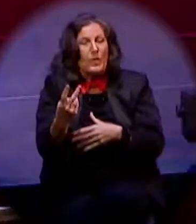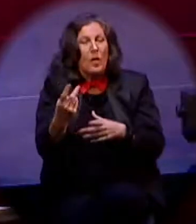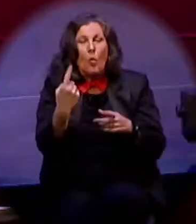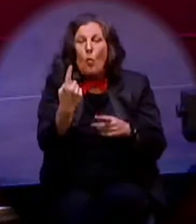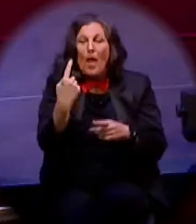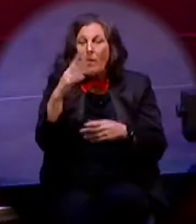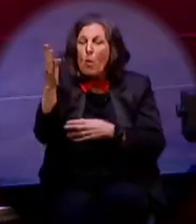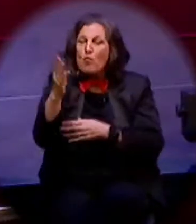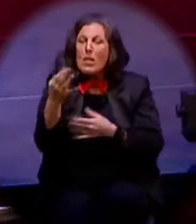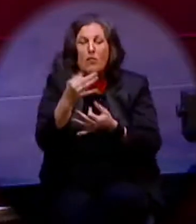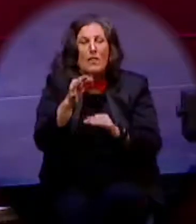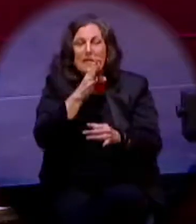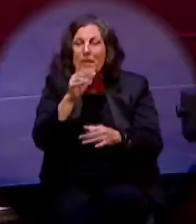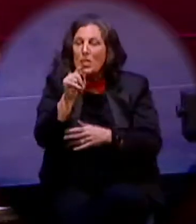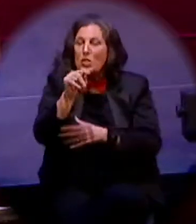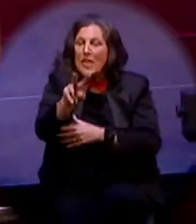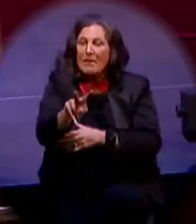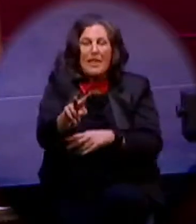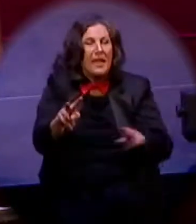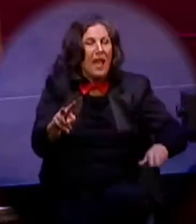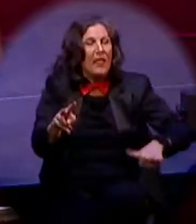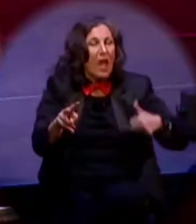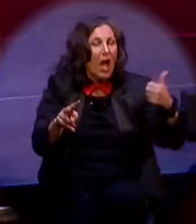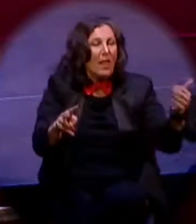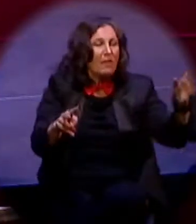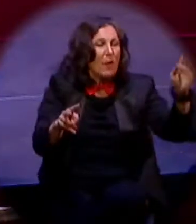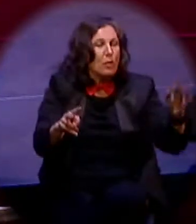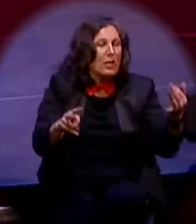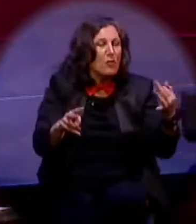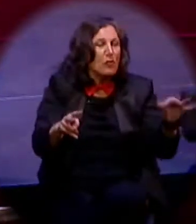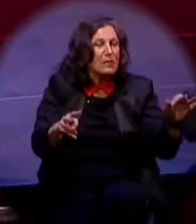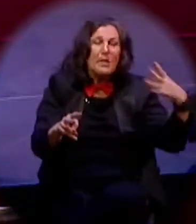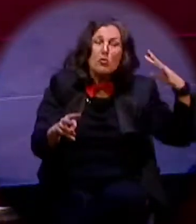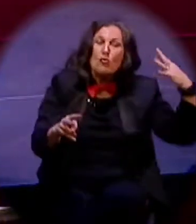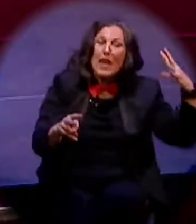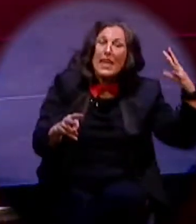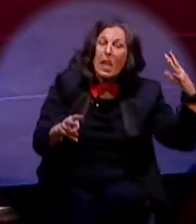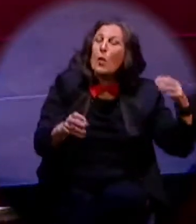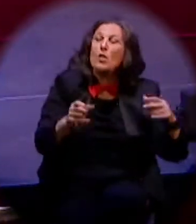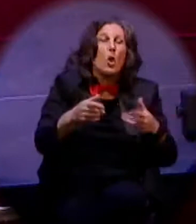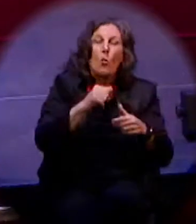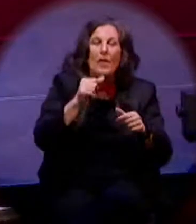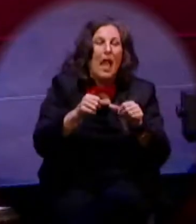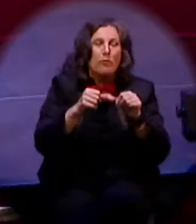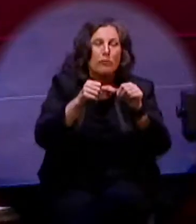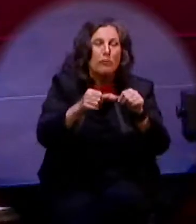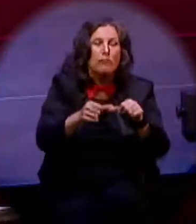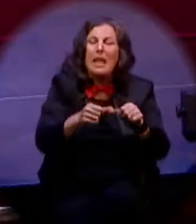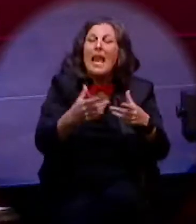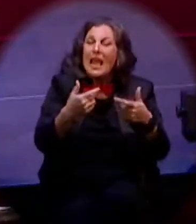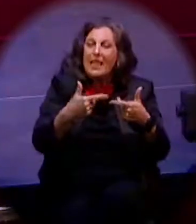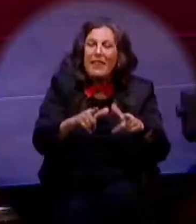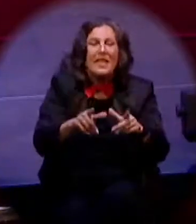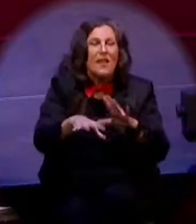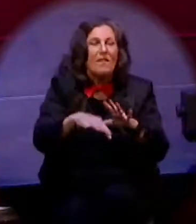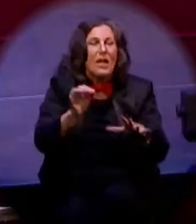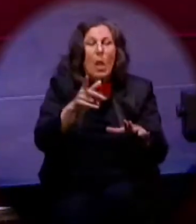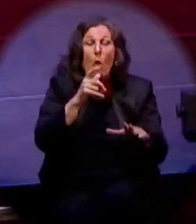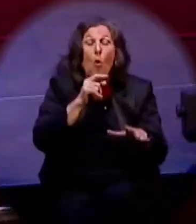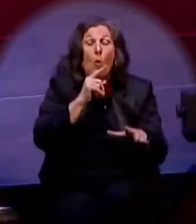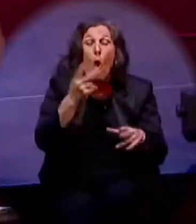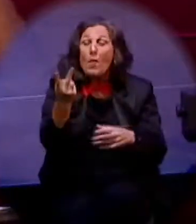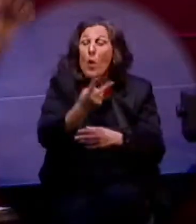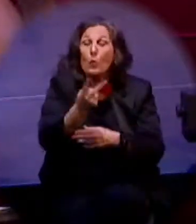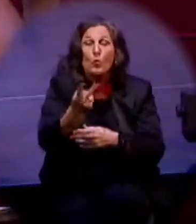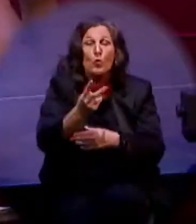One for Brooklyn Free Speech TV and the other for Brooklyn Free Speech Radio. So without further ado, let's find out who those